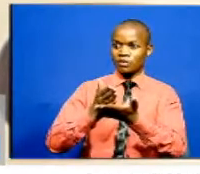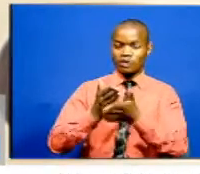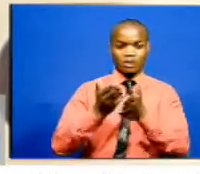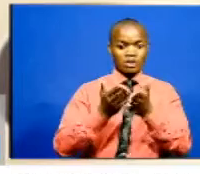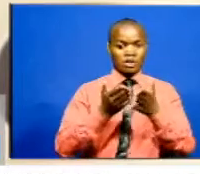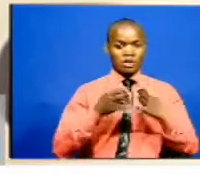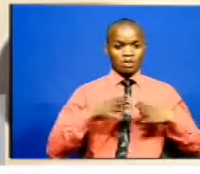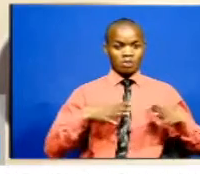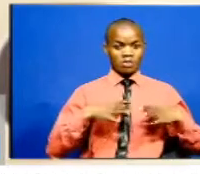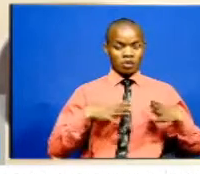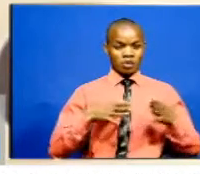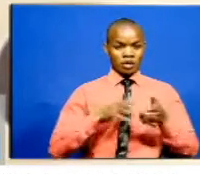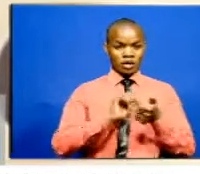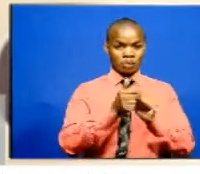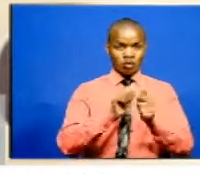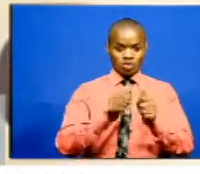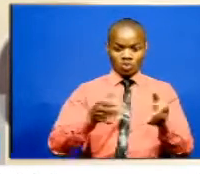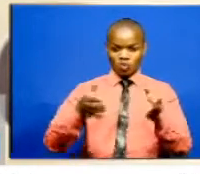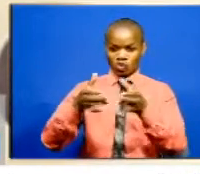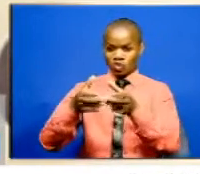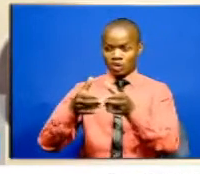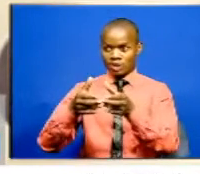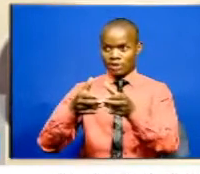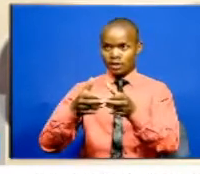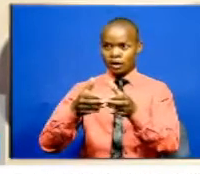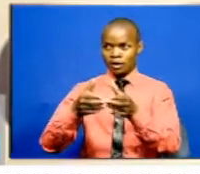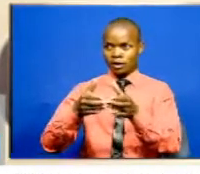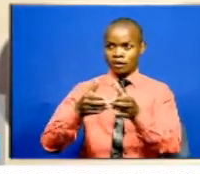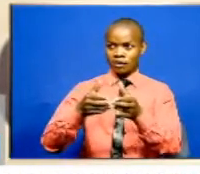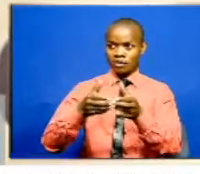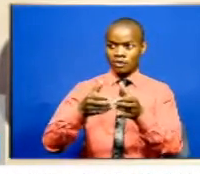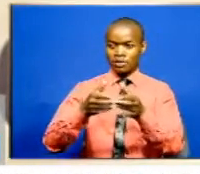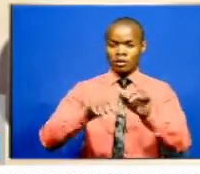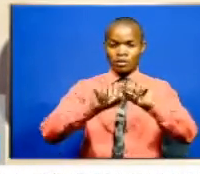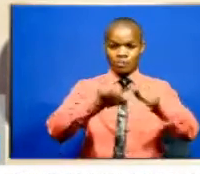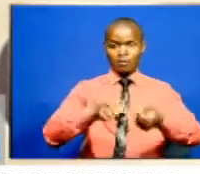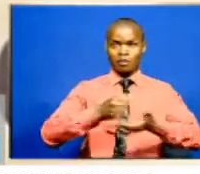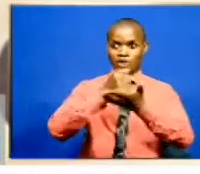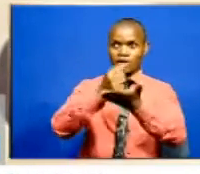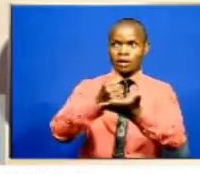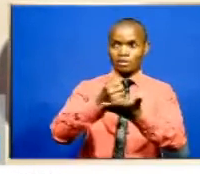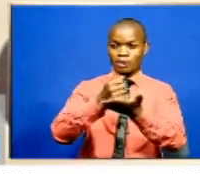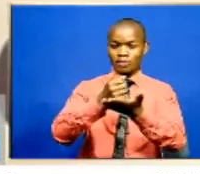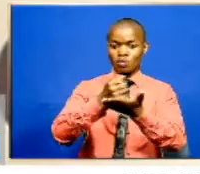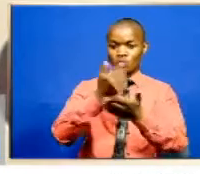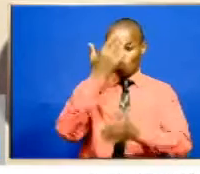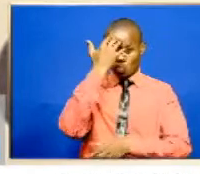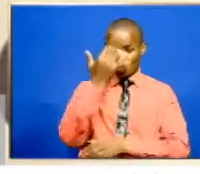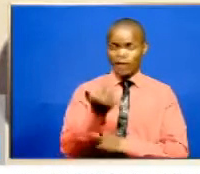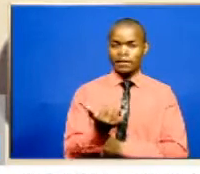were among the first ones who are calling to be assisted, and it was